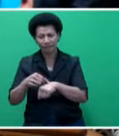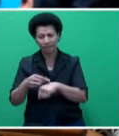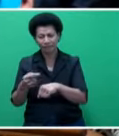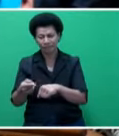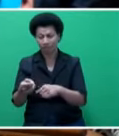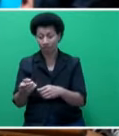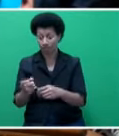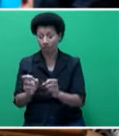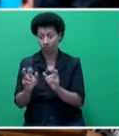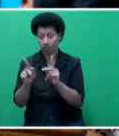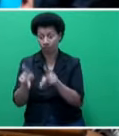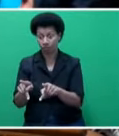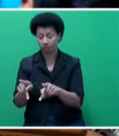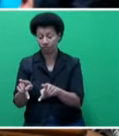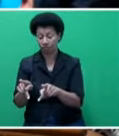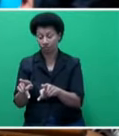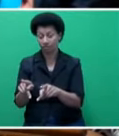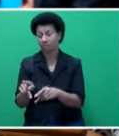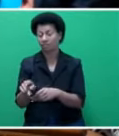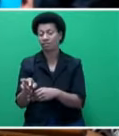use this opportunity